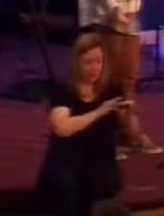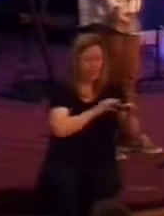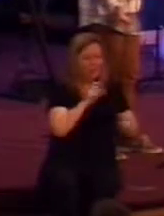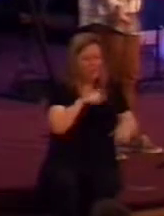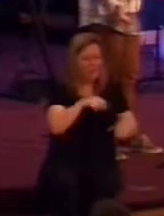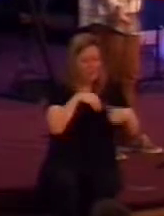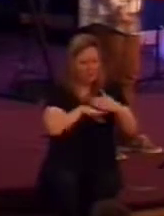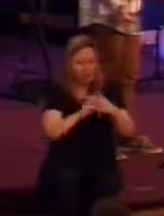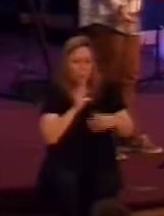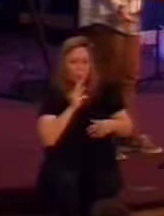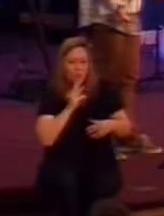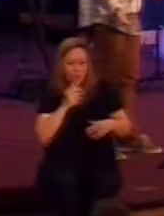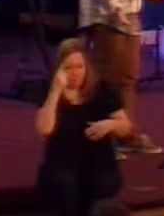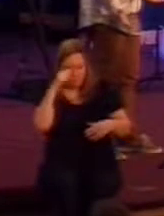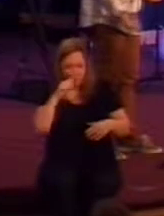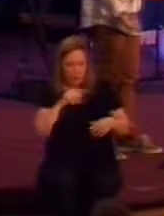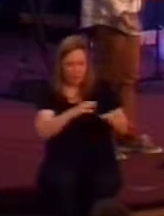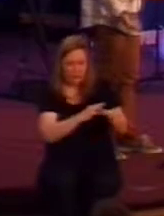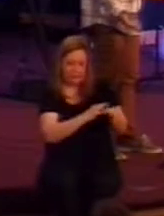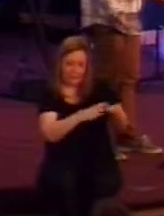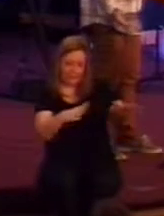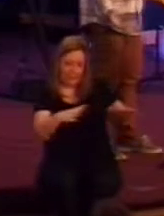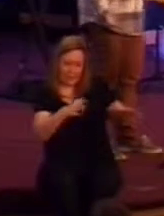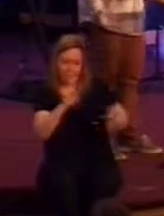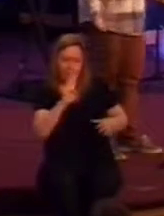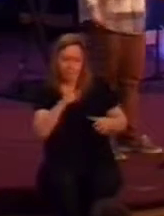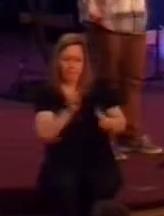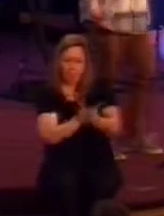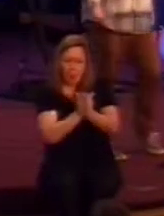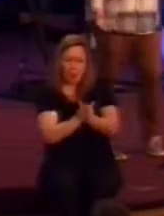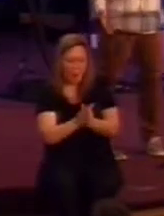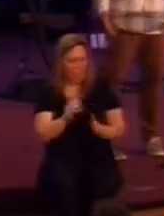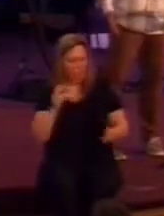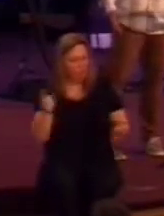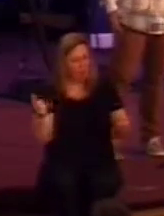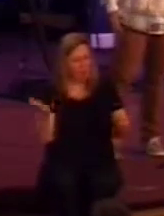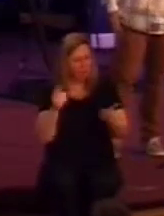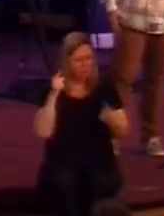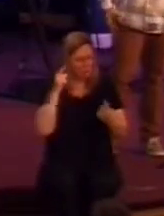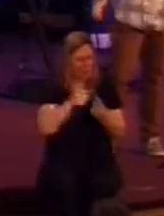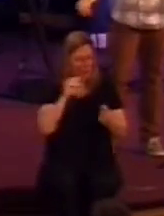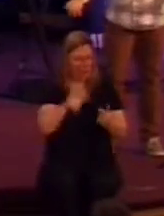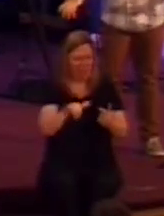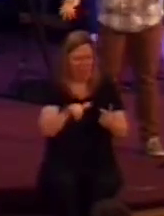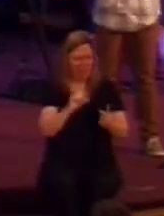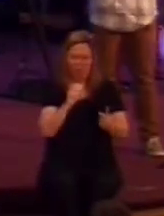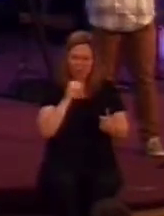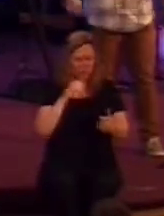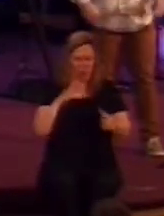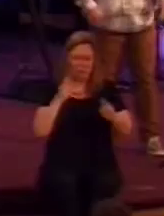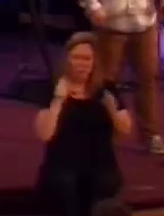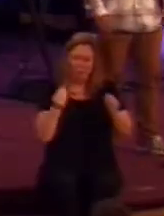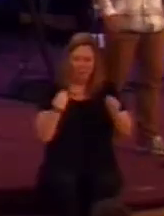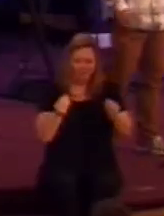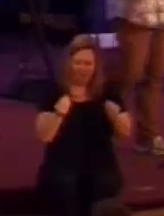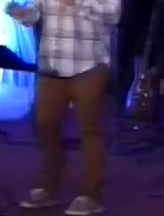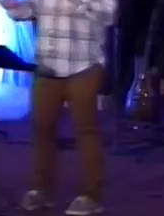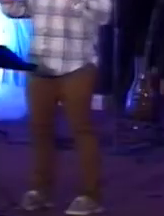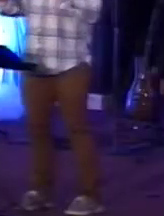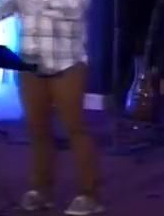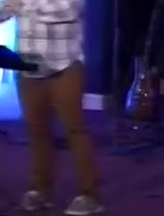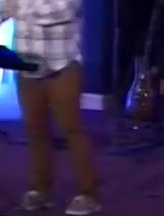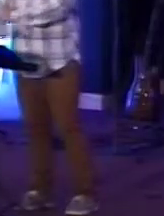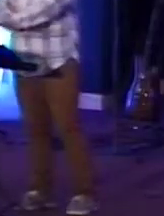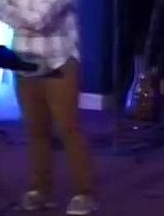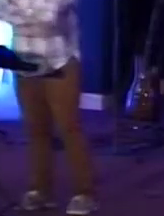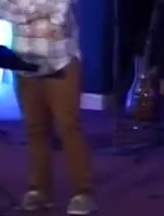water to unload the boat. It's like, what's the point? This is pointless. The whole point of having a trailer is so you don't have to get wet, irregardless. So